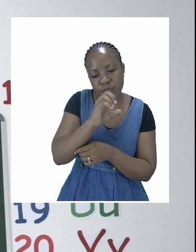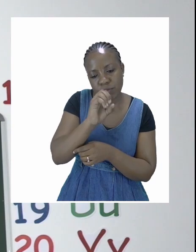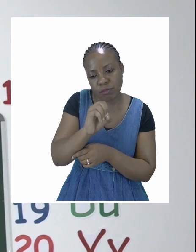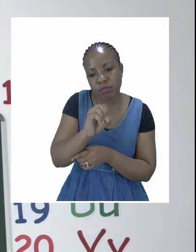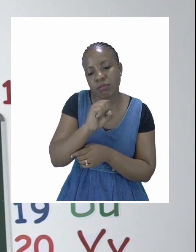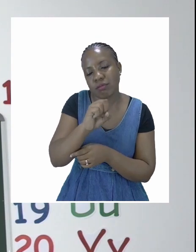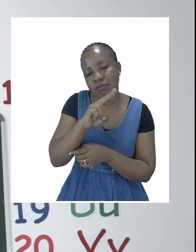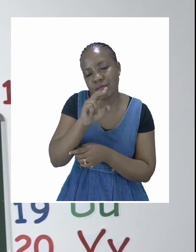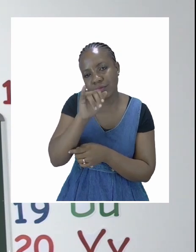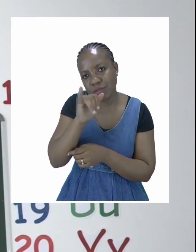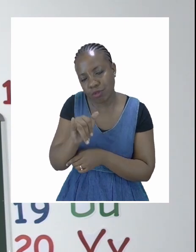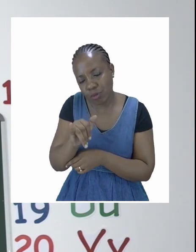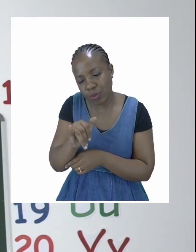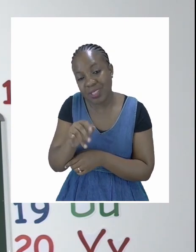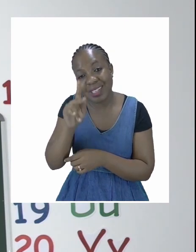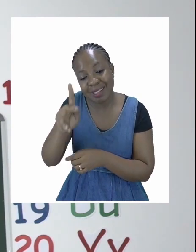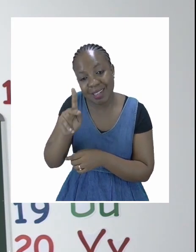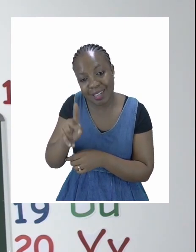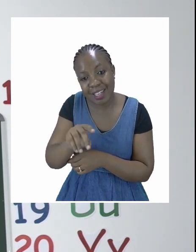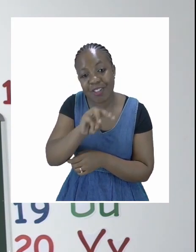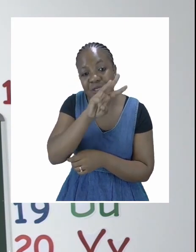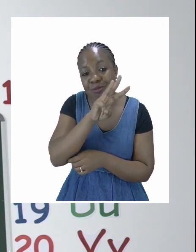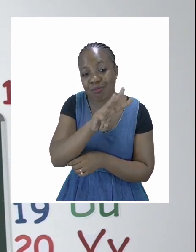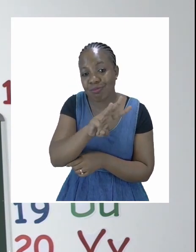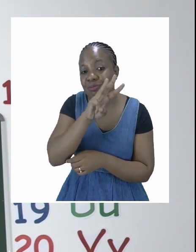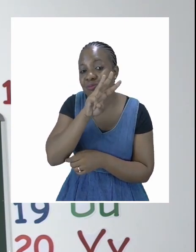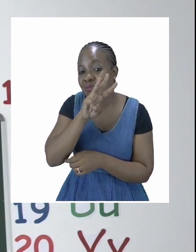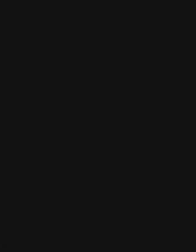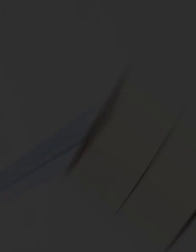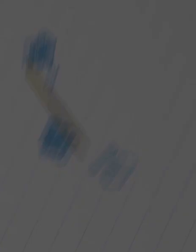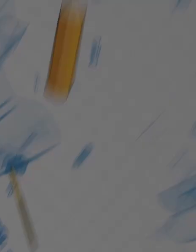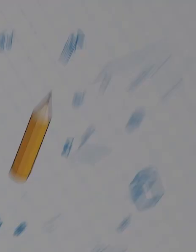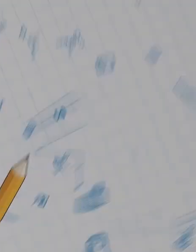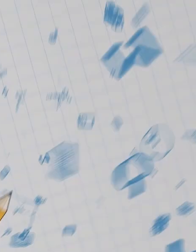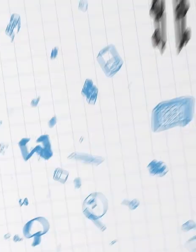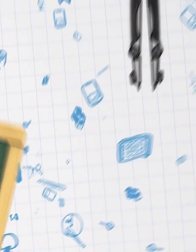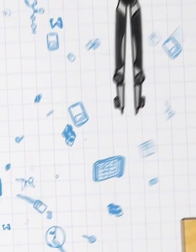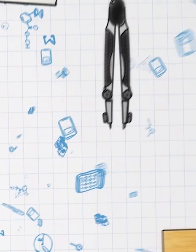our website, Zoshi Online.